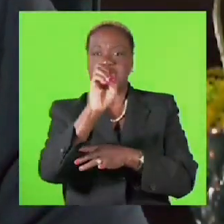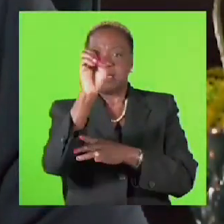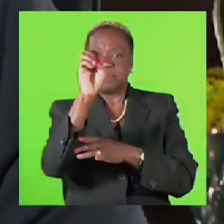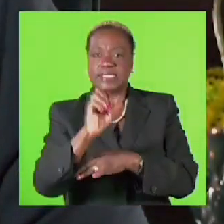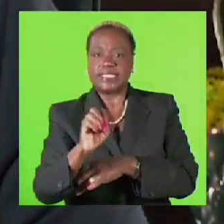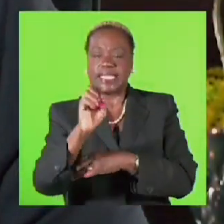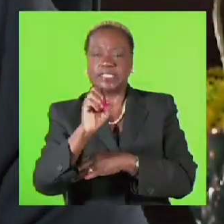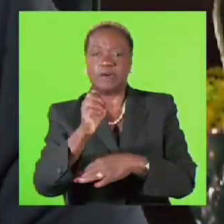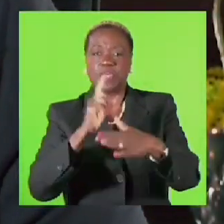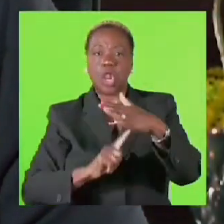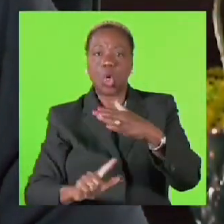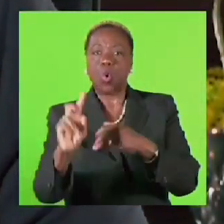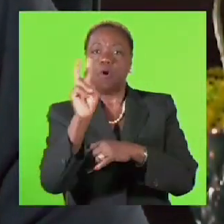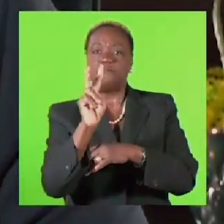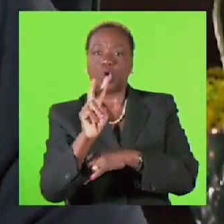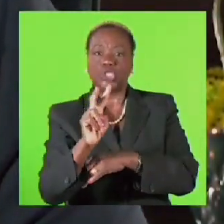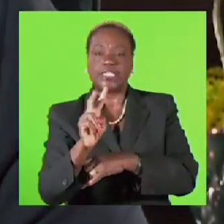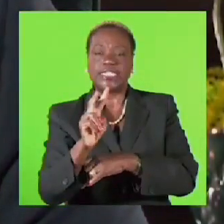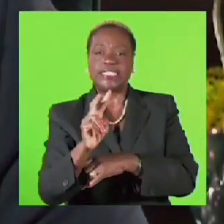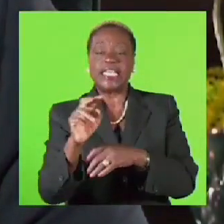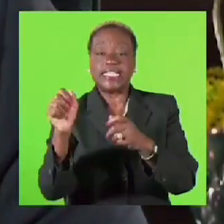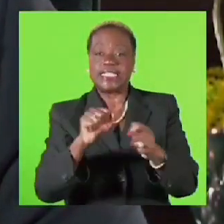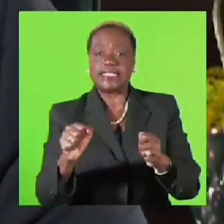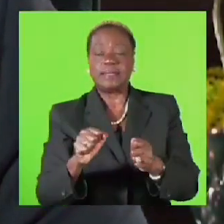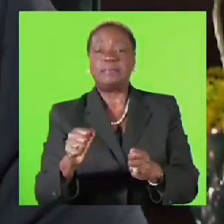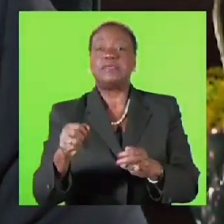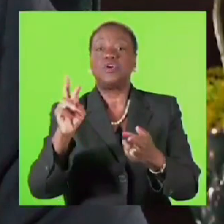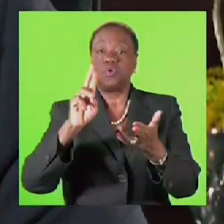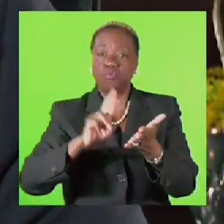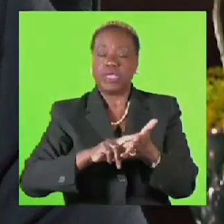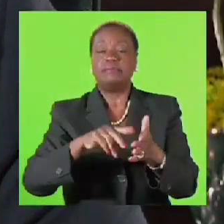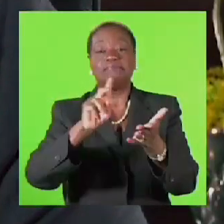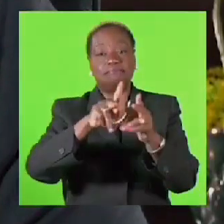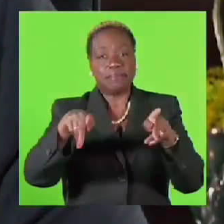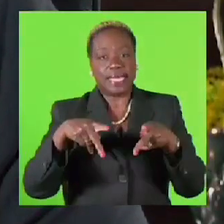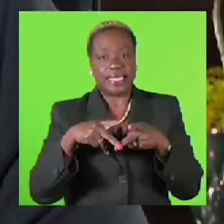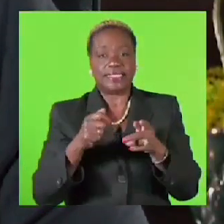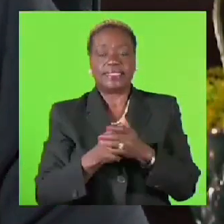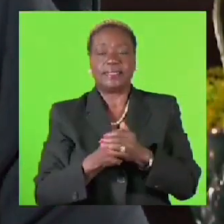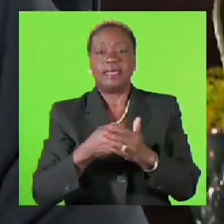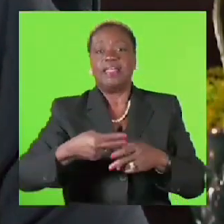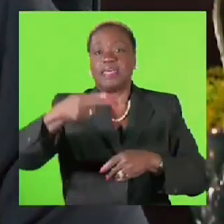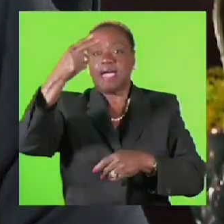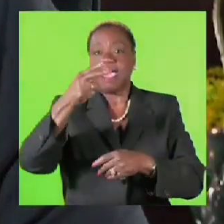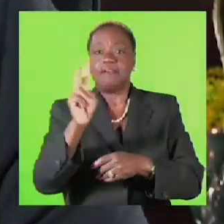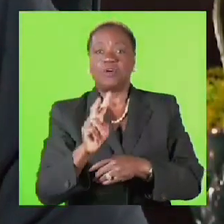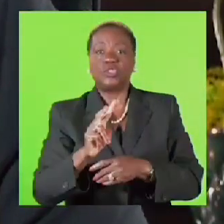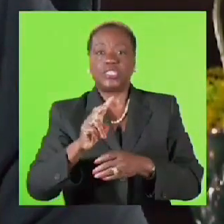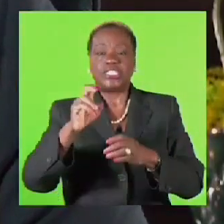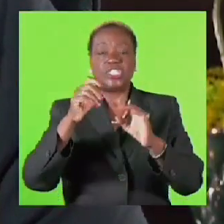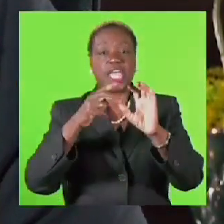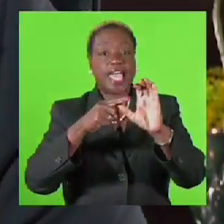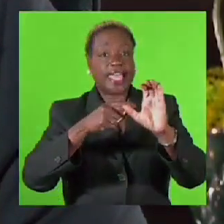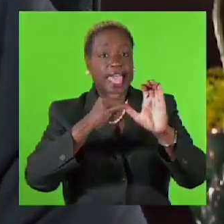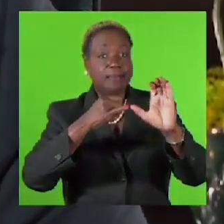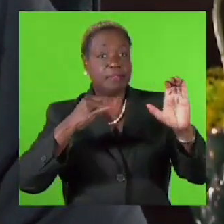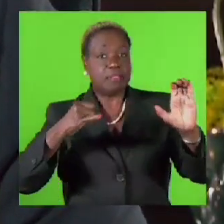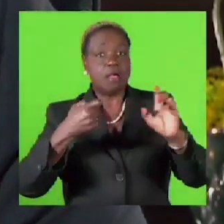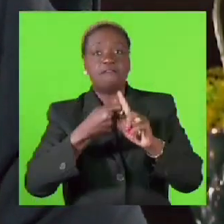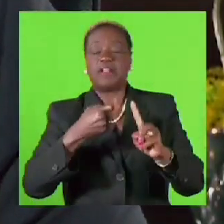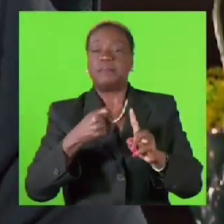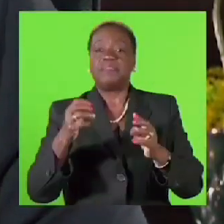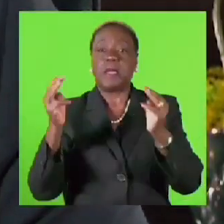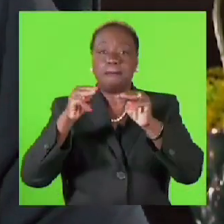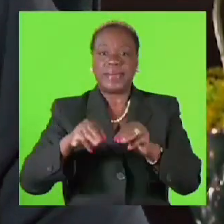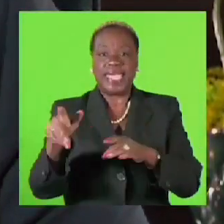70% of the low voltage systems have been replaced. The high voltage cable from the